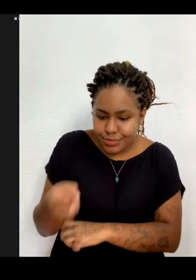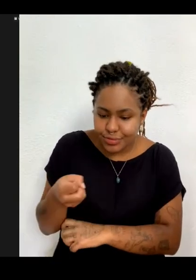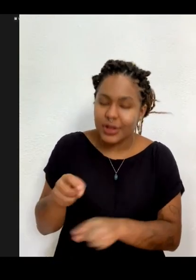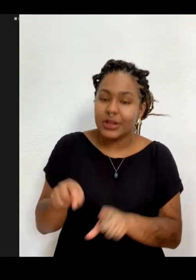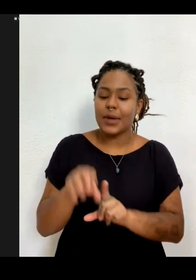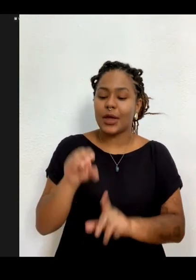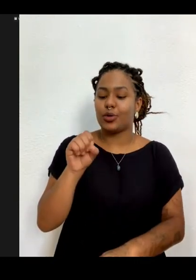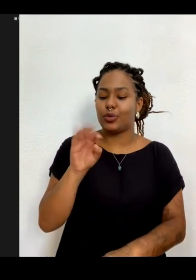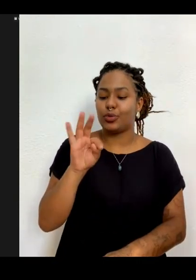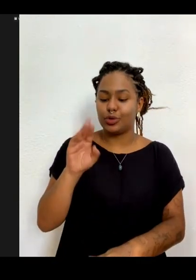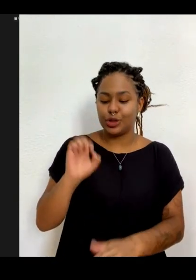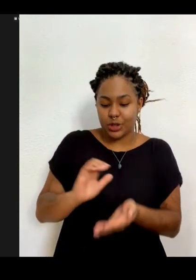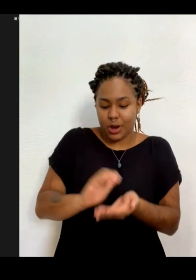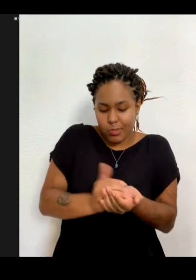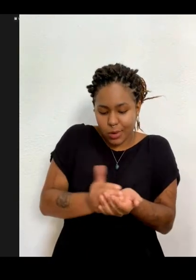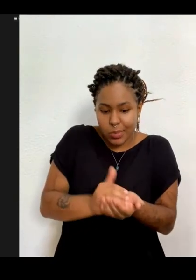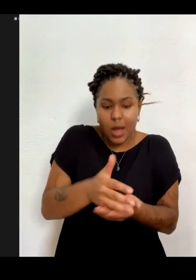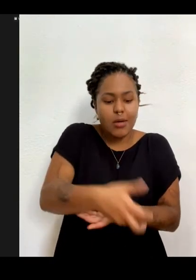foreign